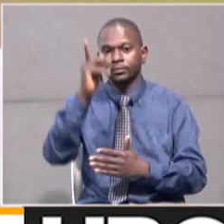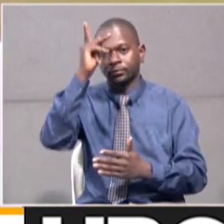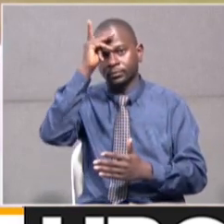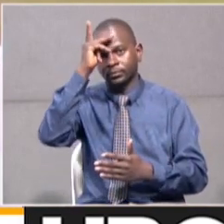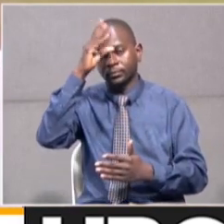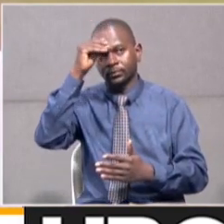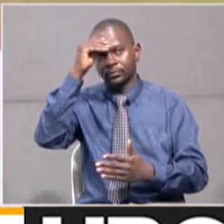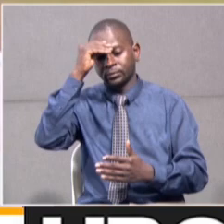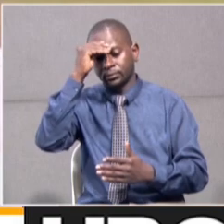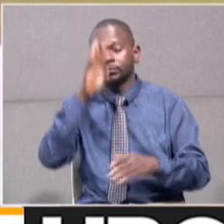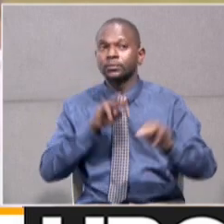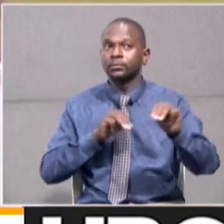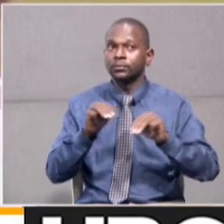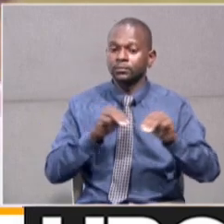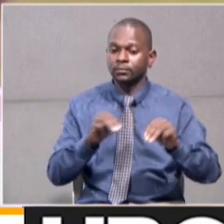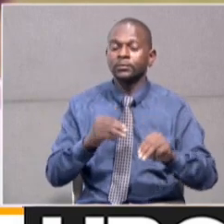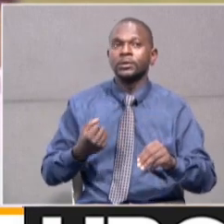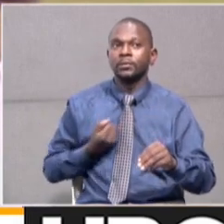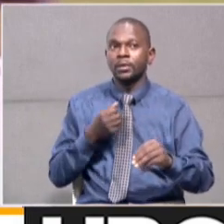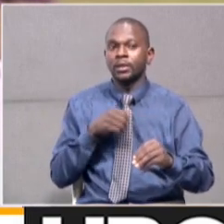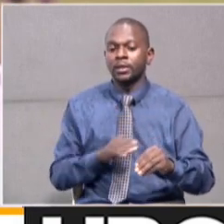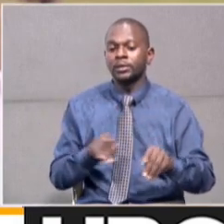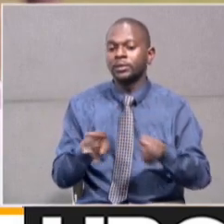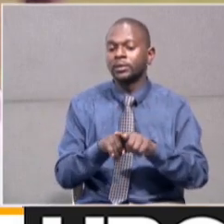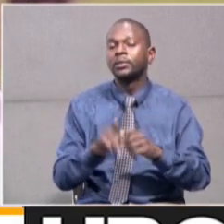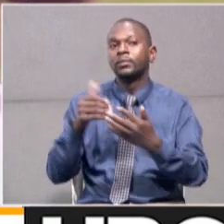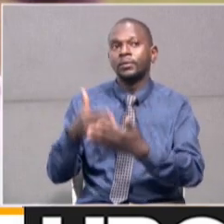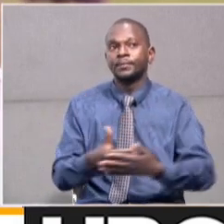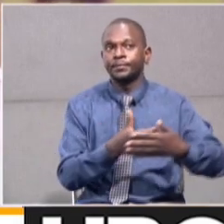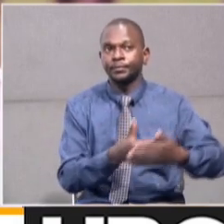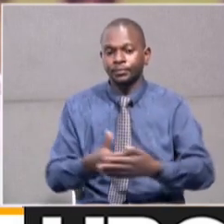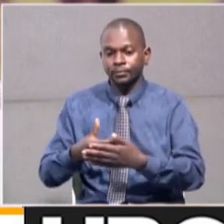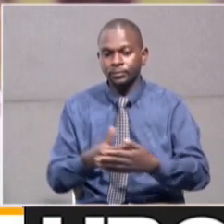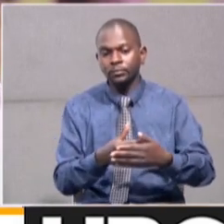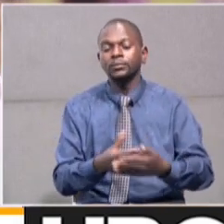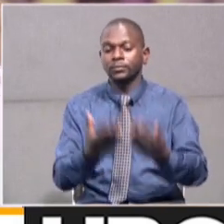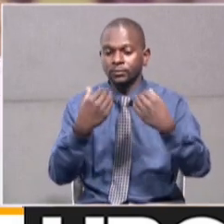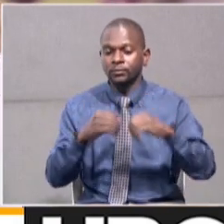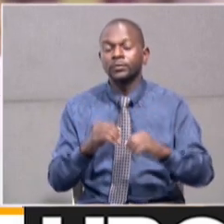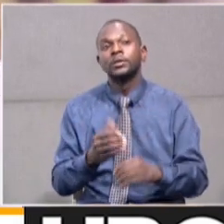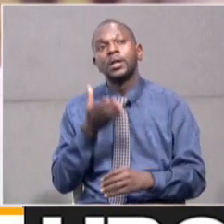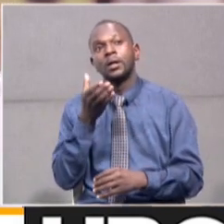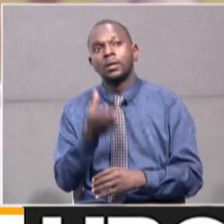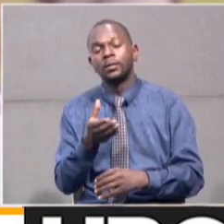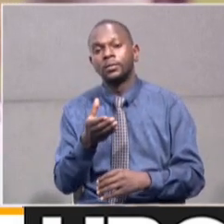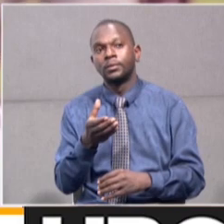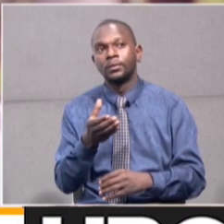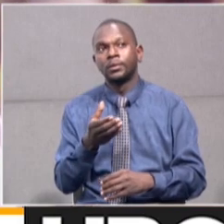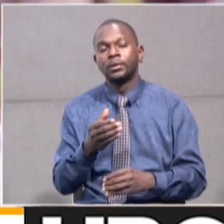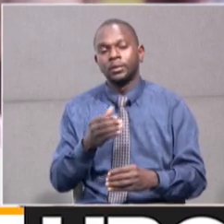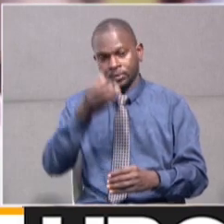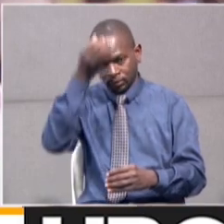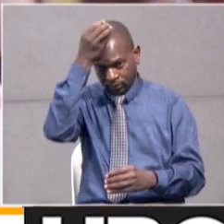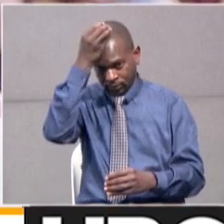knowledge to manage mothers and babies. And under that, we've been able to have nurses